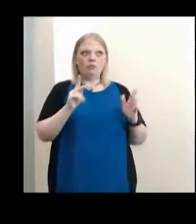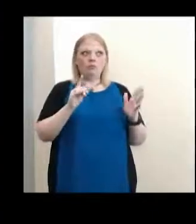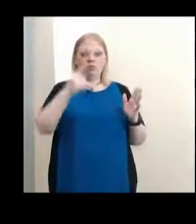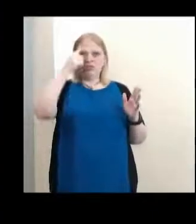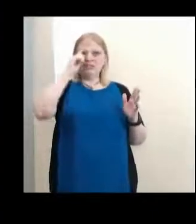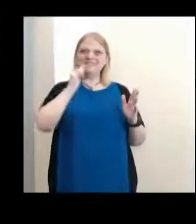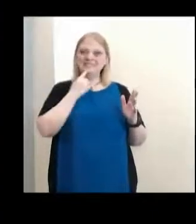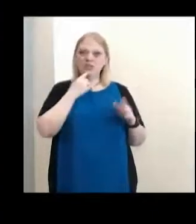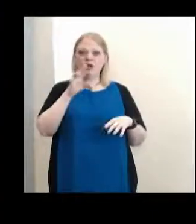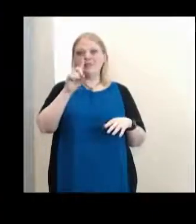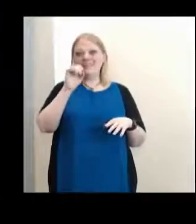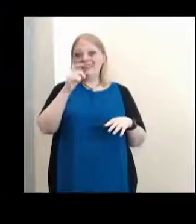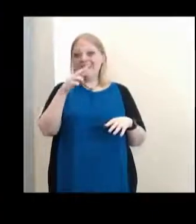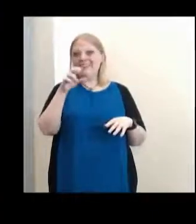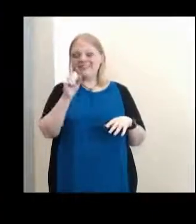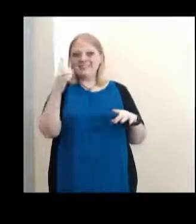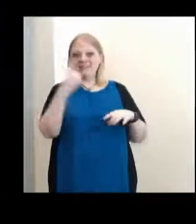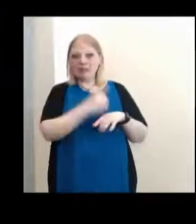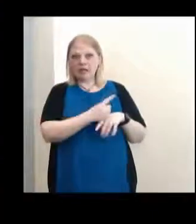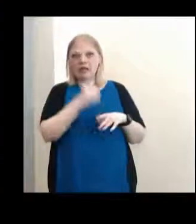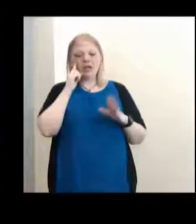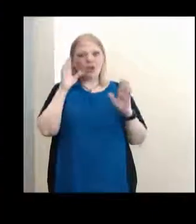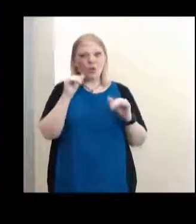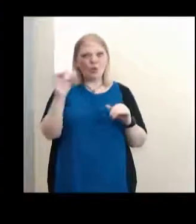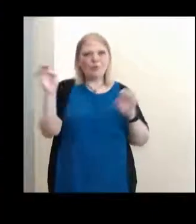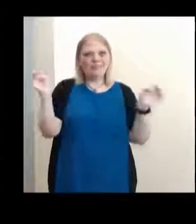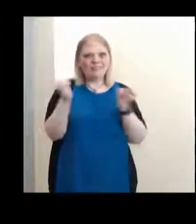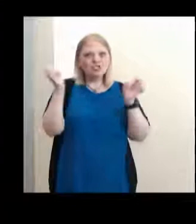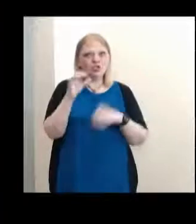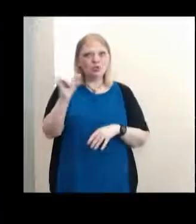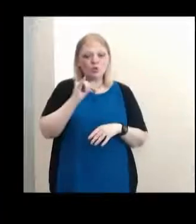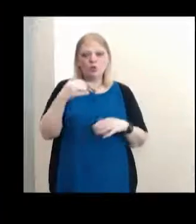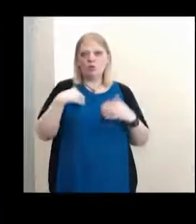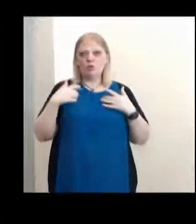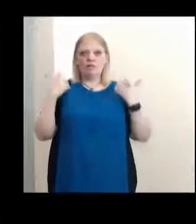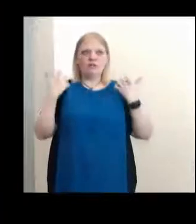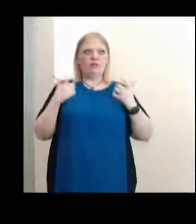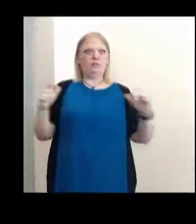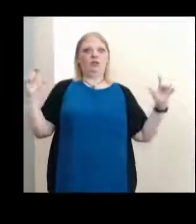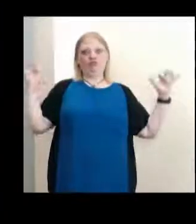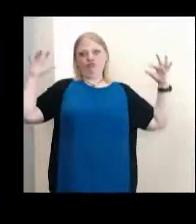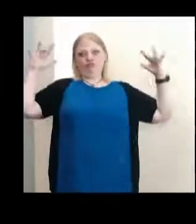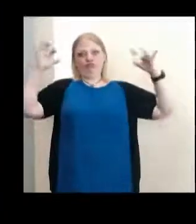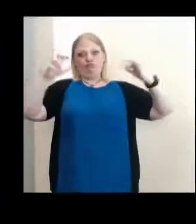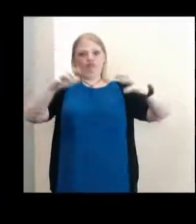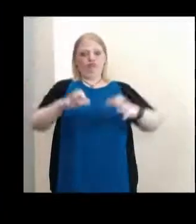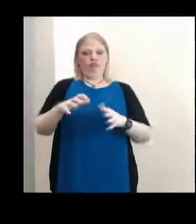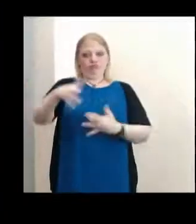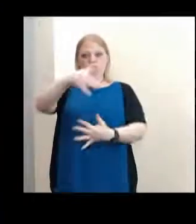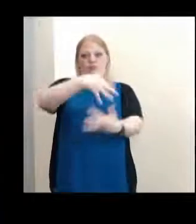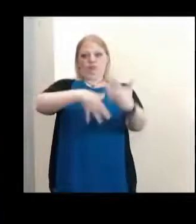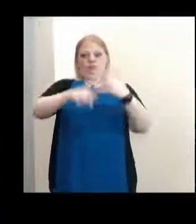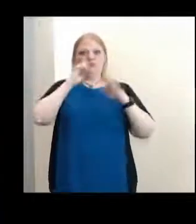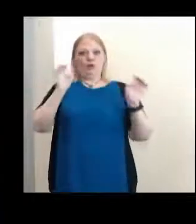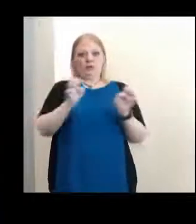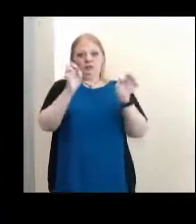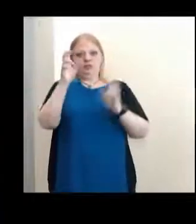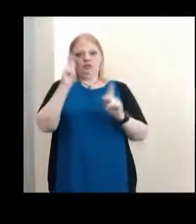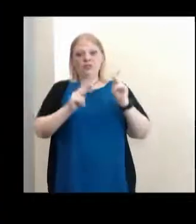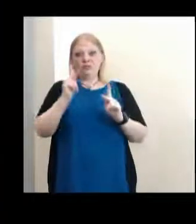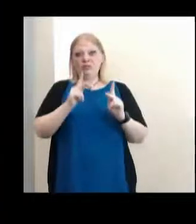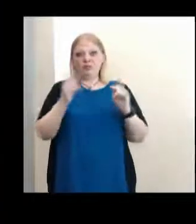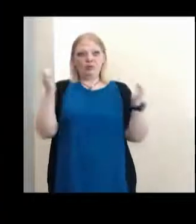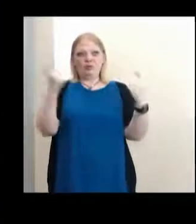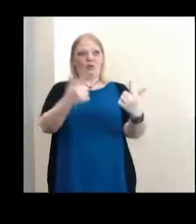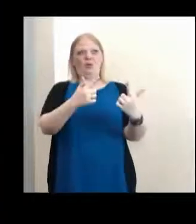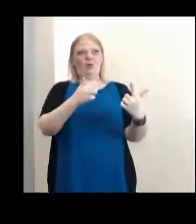on Dingus Day, just like I hope they take it seriously on Easter, and there's not these gigantic Easter gatherings where individuals are putting their family members